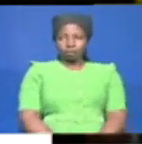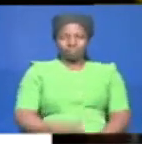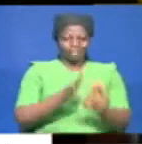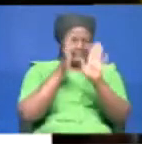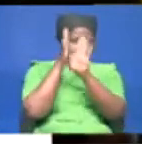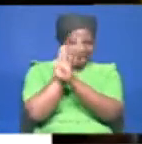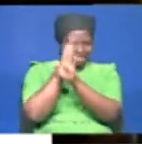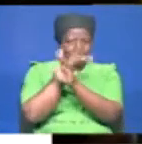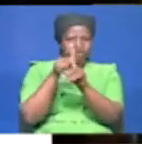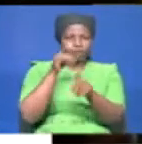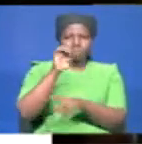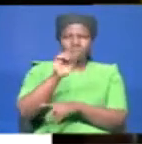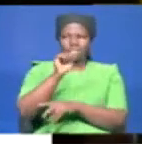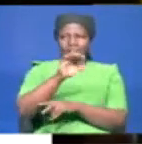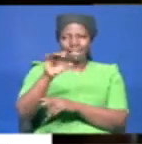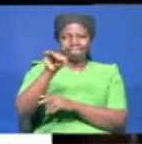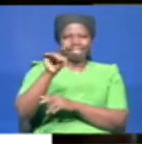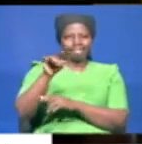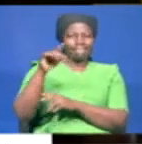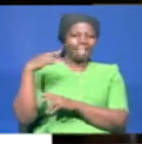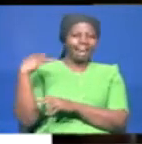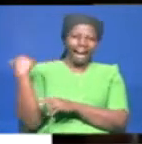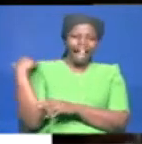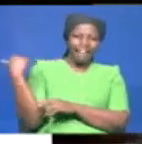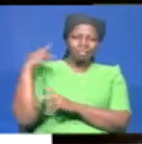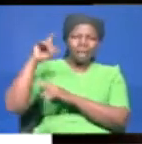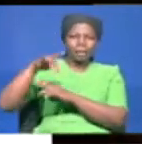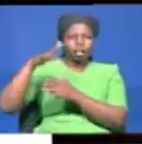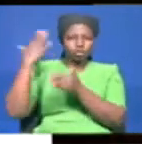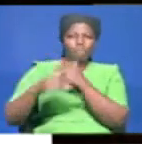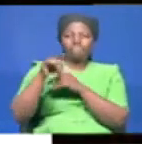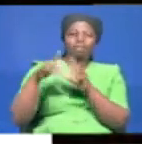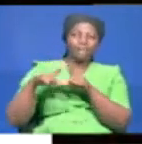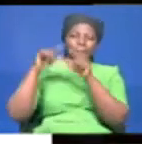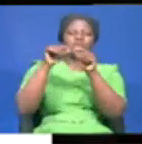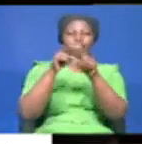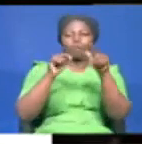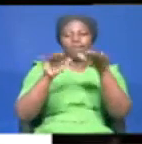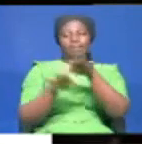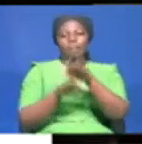That kind of harassment must stop. And that is the message from the deputy president.